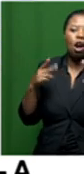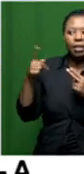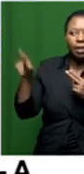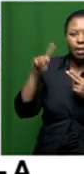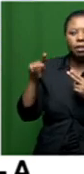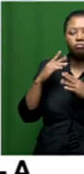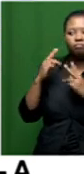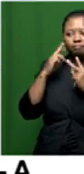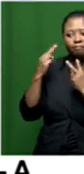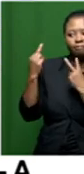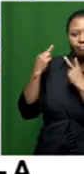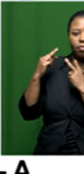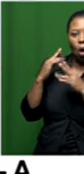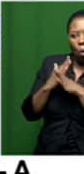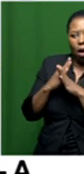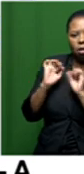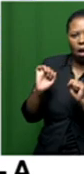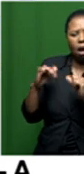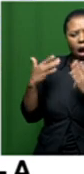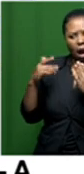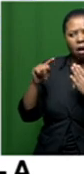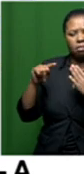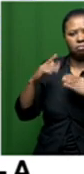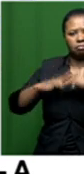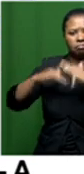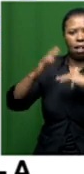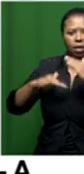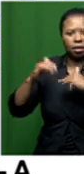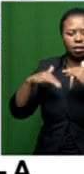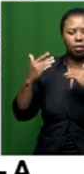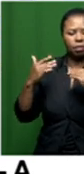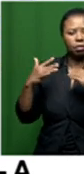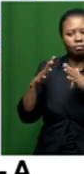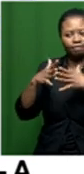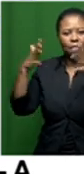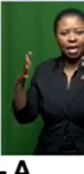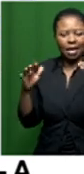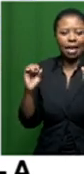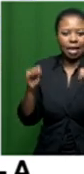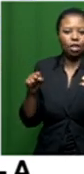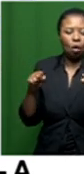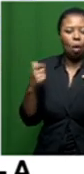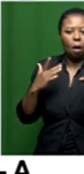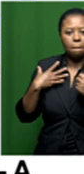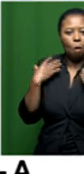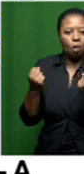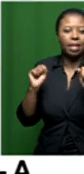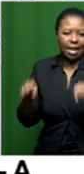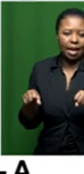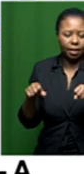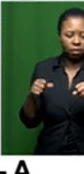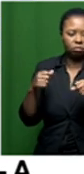reflect on their works and feel that they could go bigger and bolder, or maybe find ways of continuing the